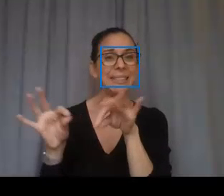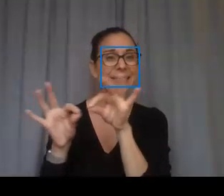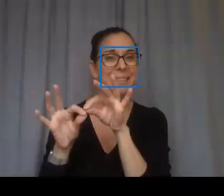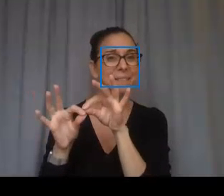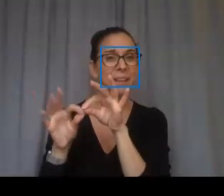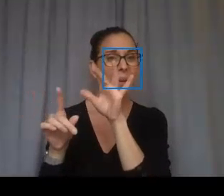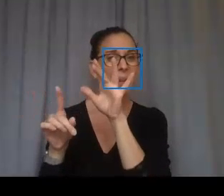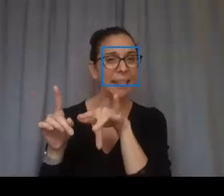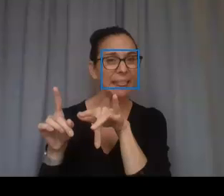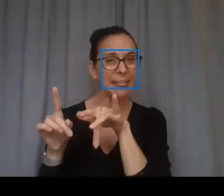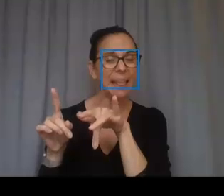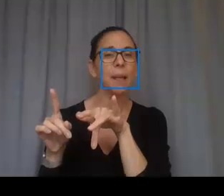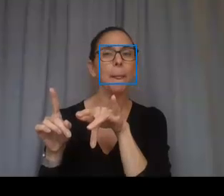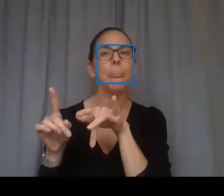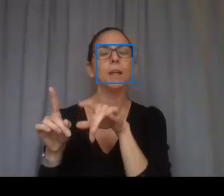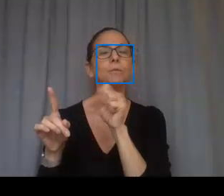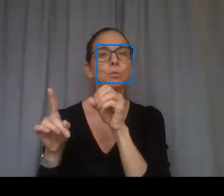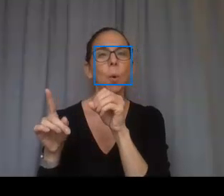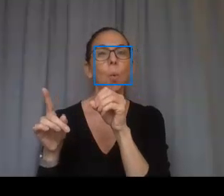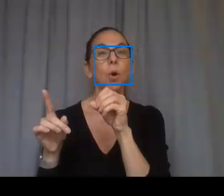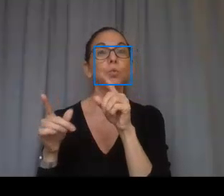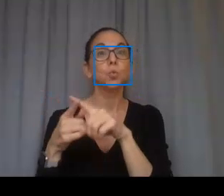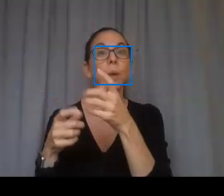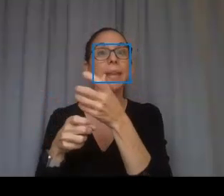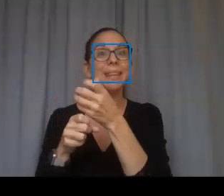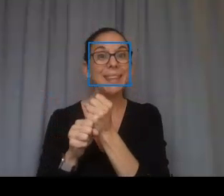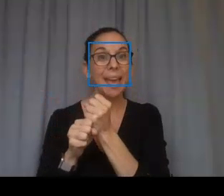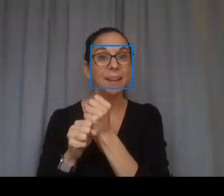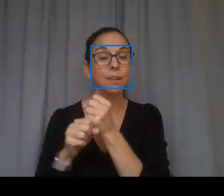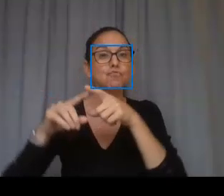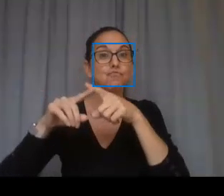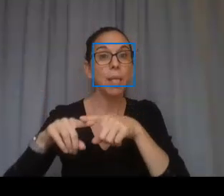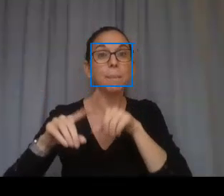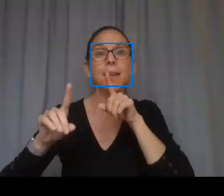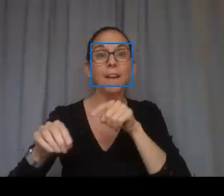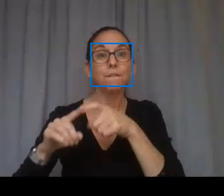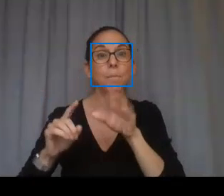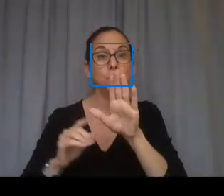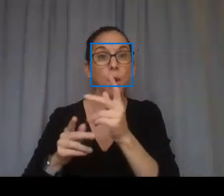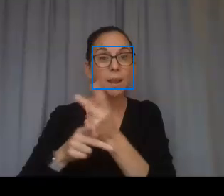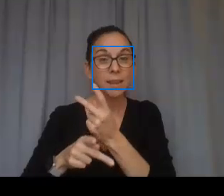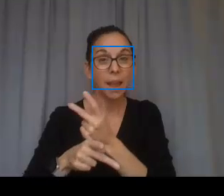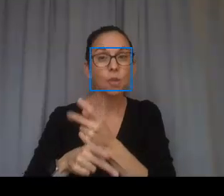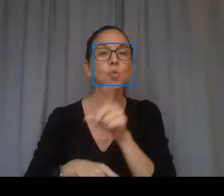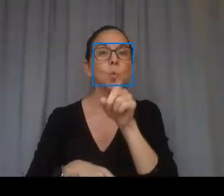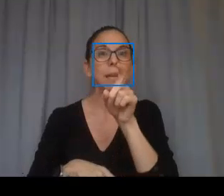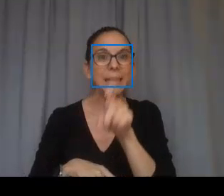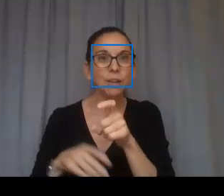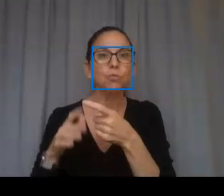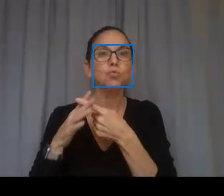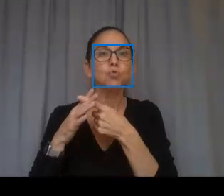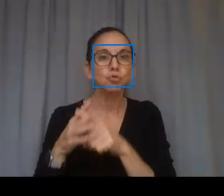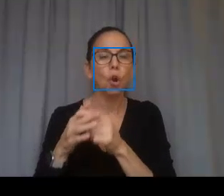And so really it just tells you that in order to get reliable answers from your calculations, you really need to start